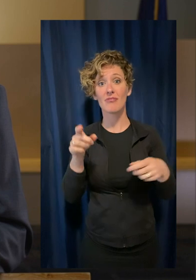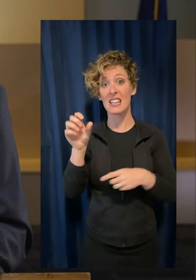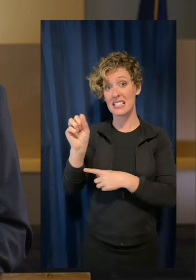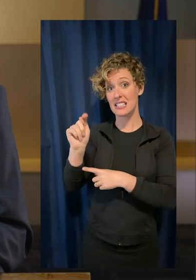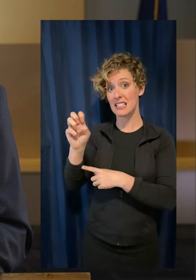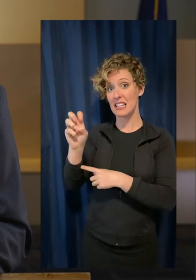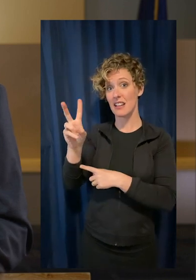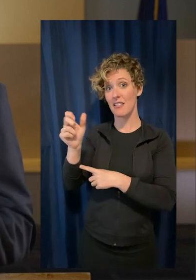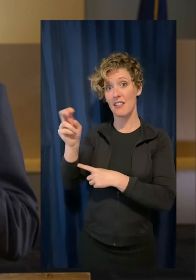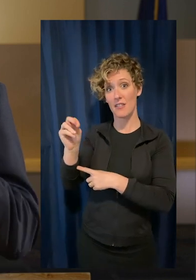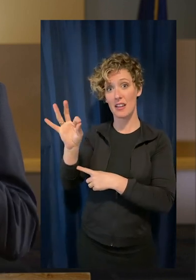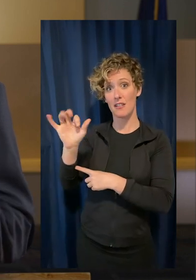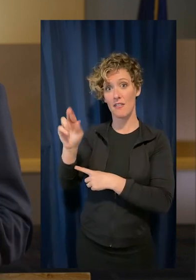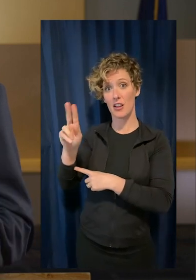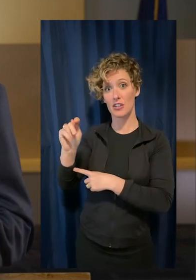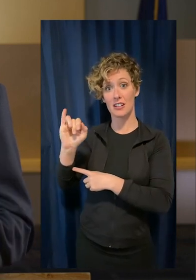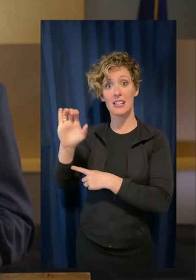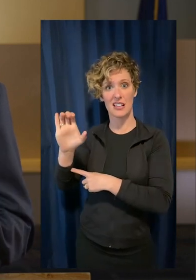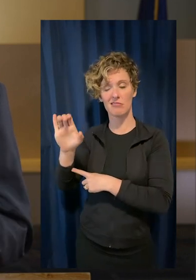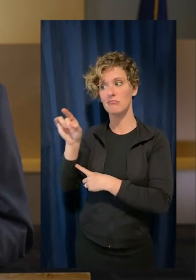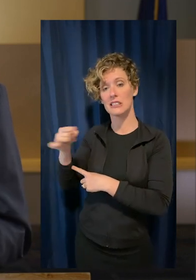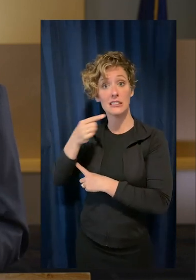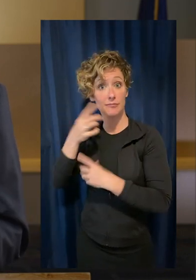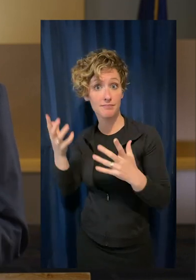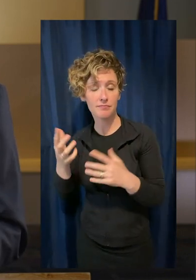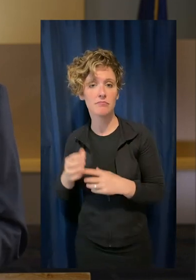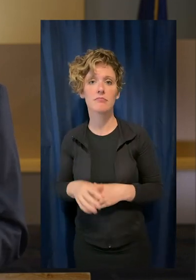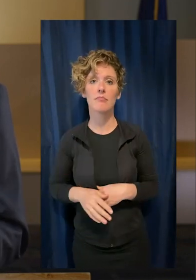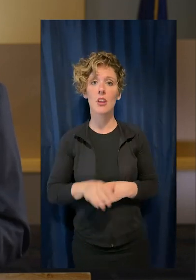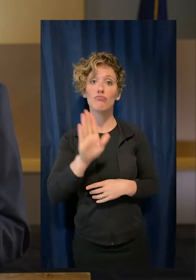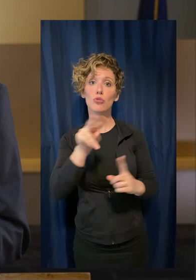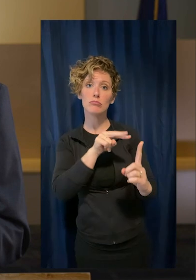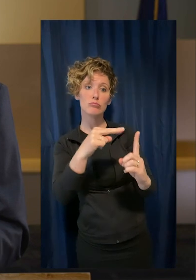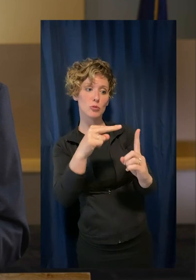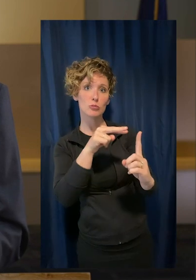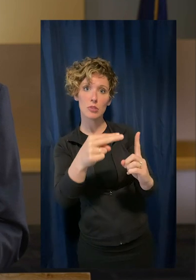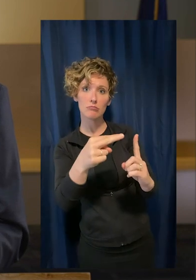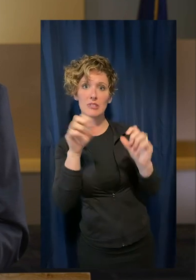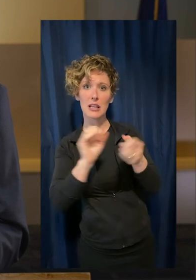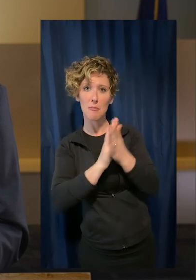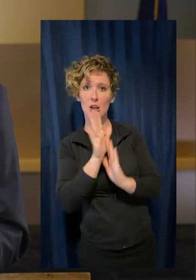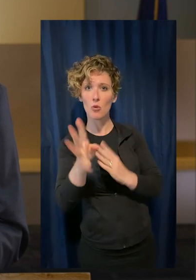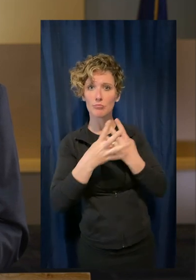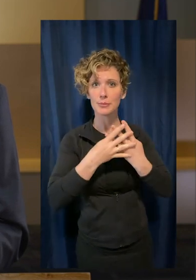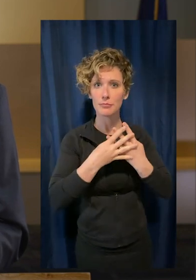Furtick. "Your perspective will either become your prison or your passport."